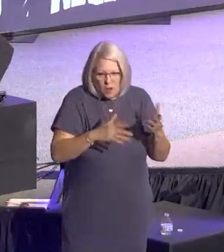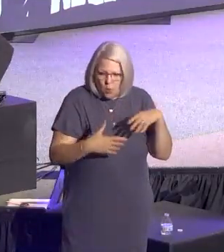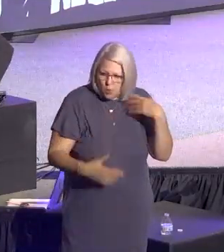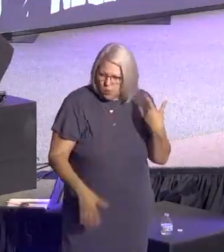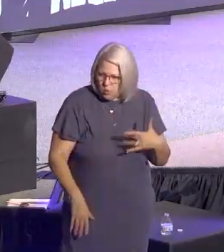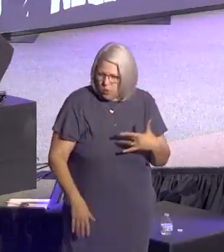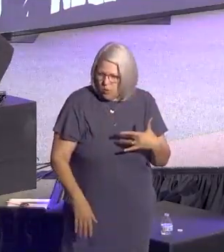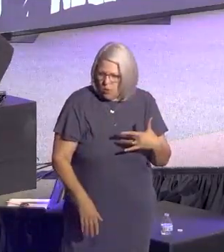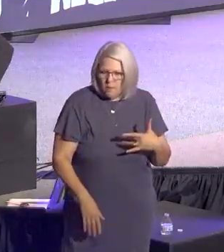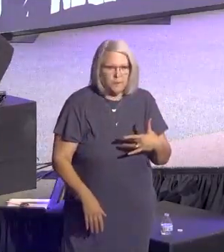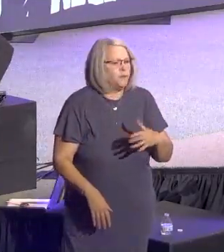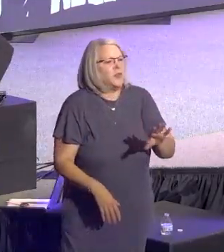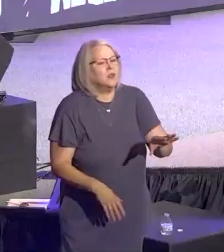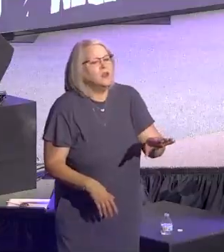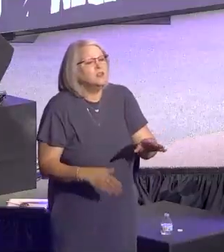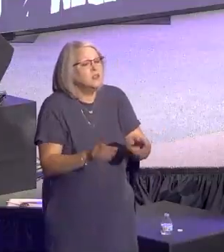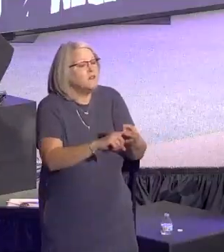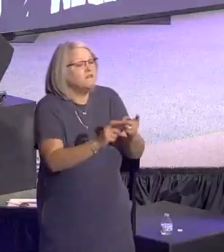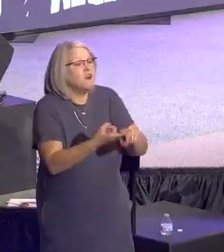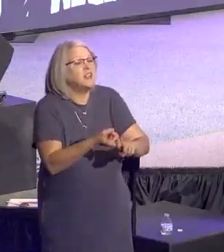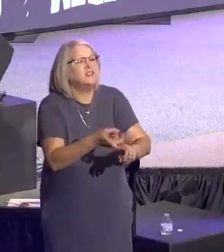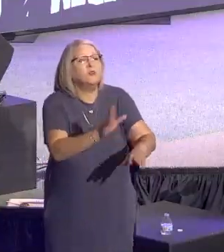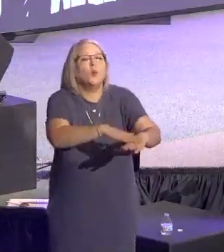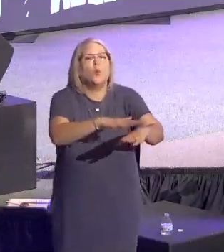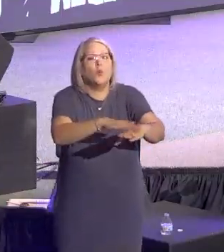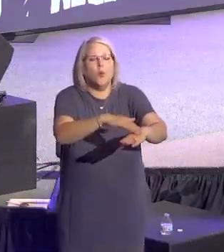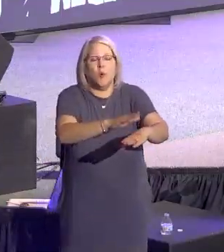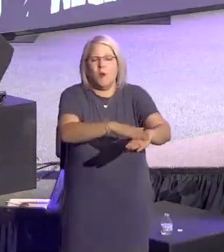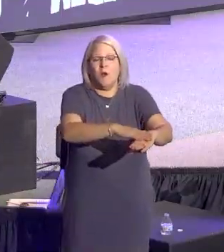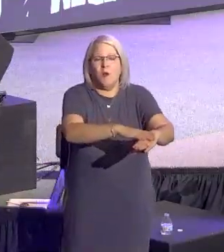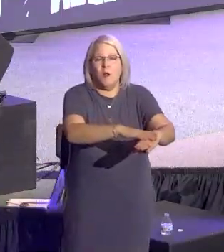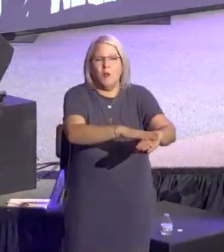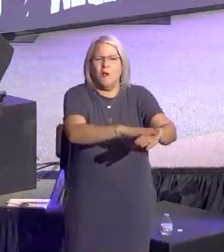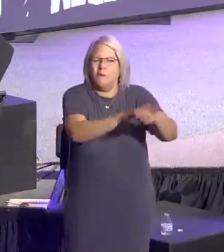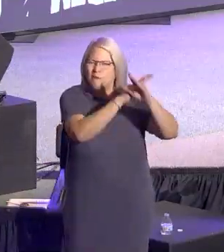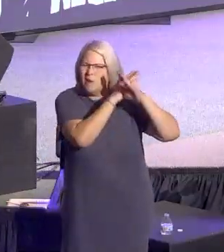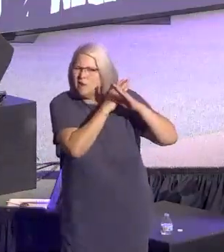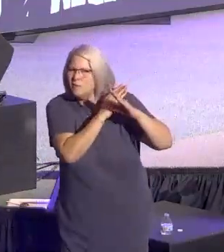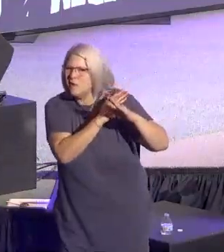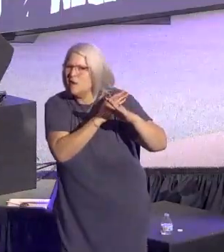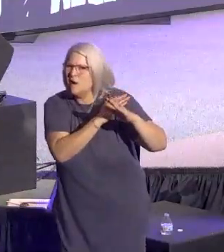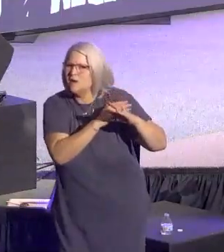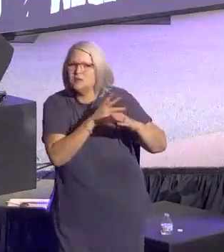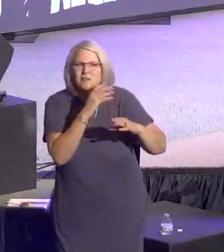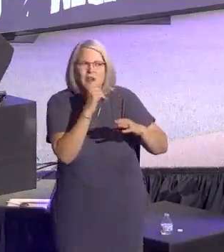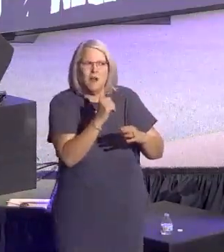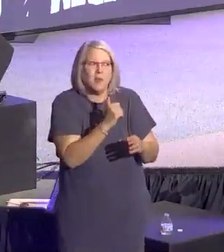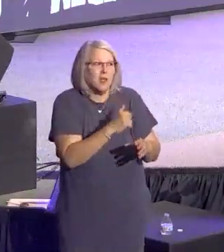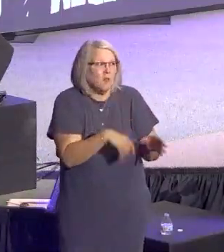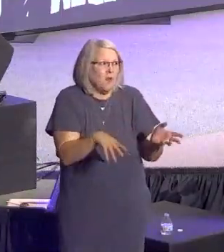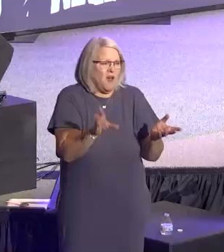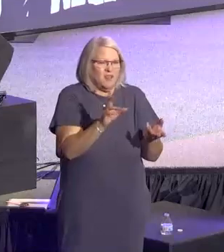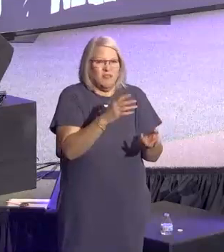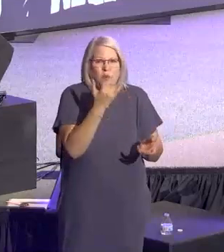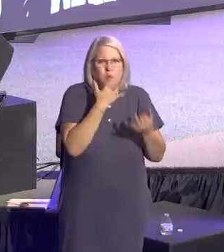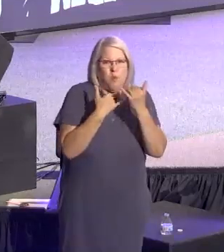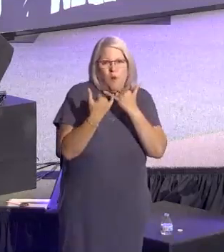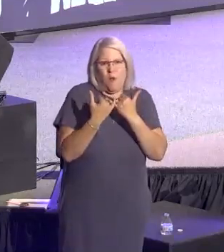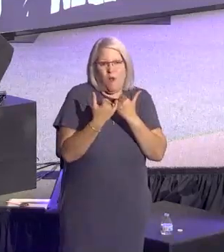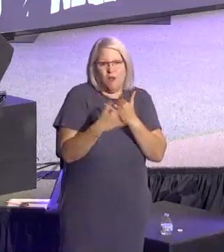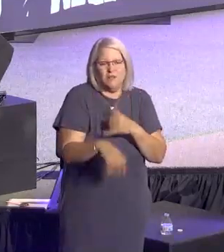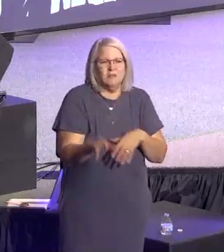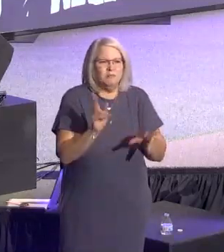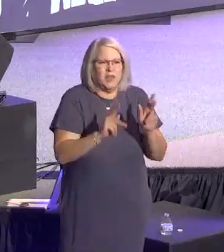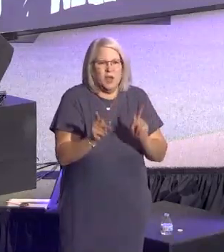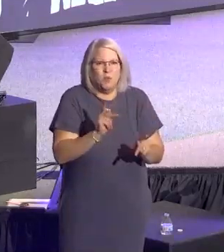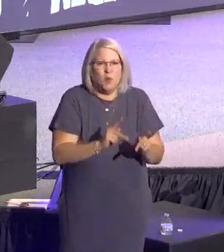Therefore, dear friends, since you have been forewarned, be on your guard so that you may not be carried away by the error of the lawless and